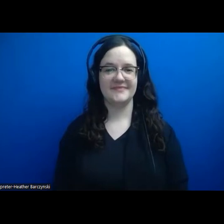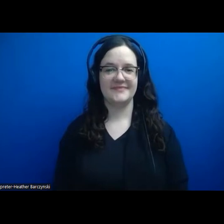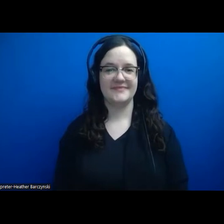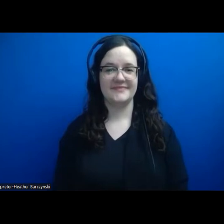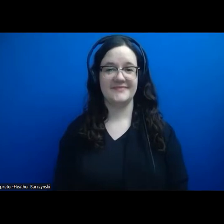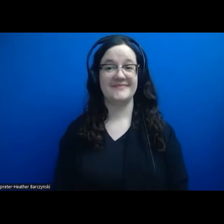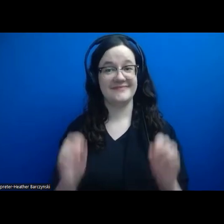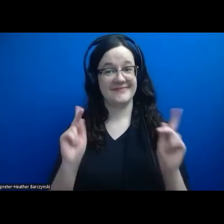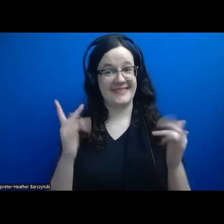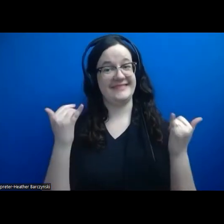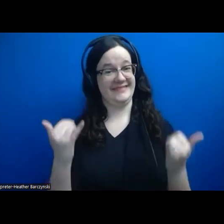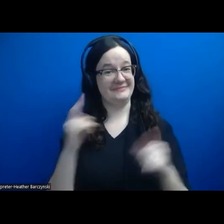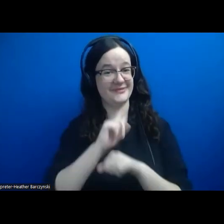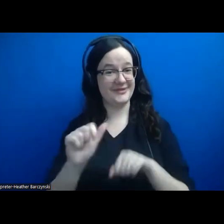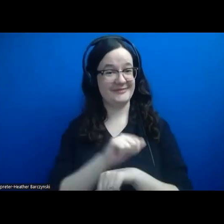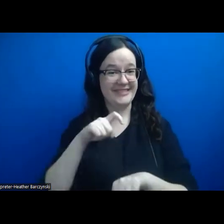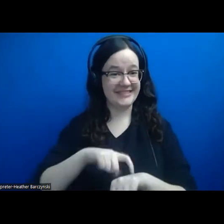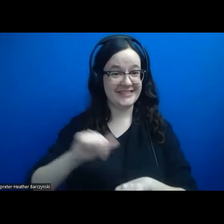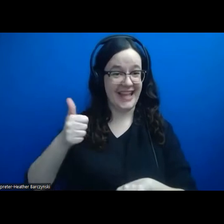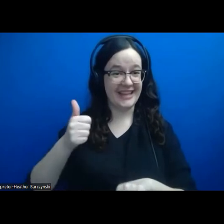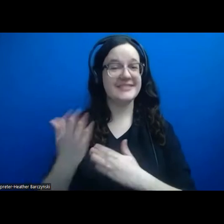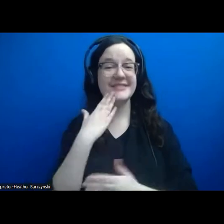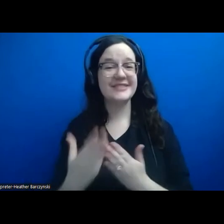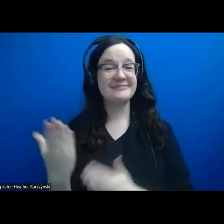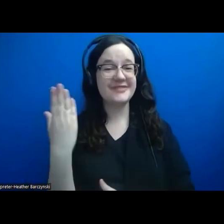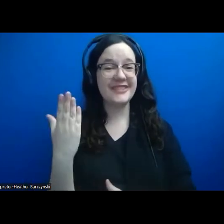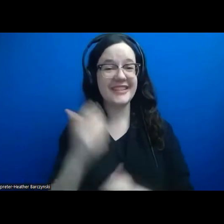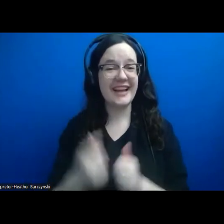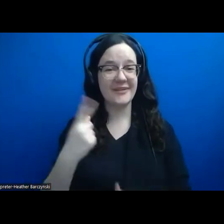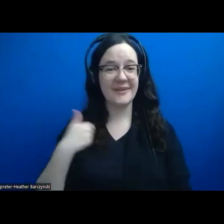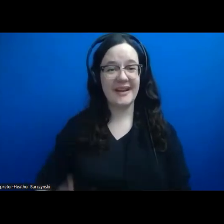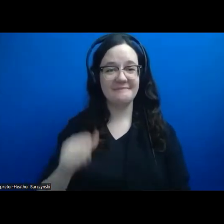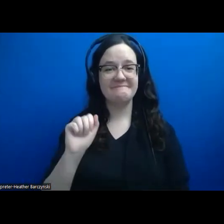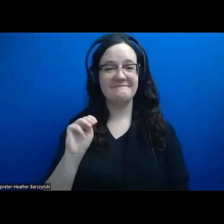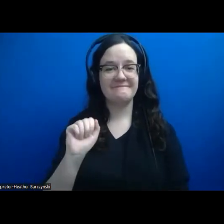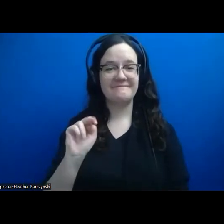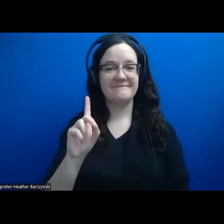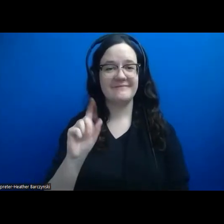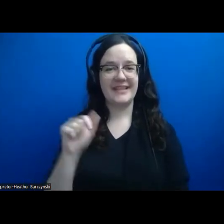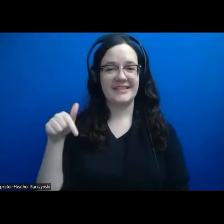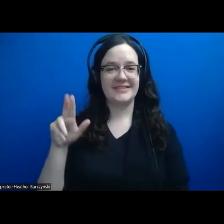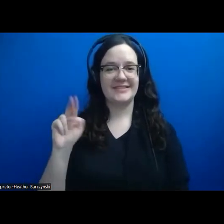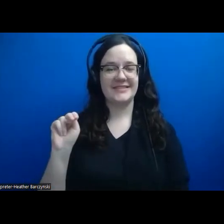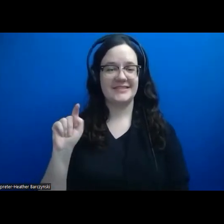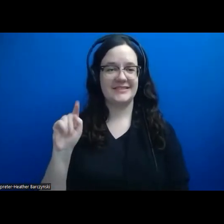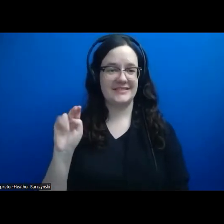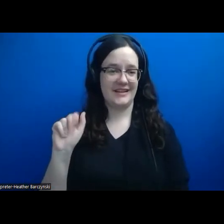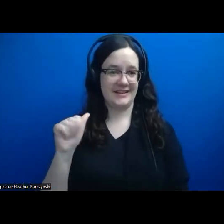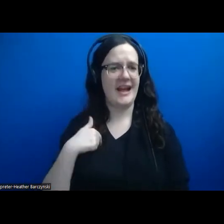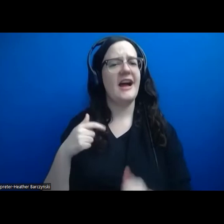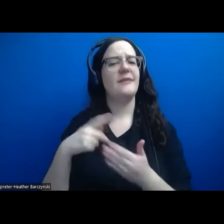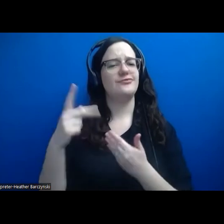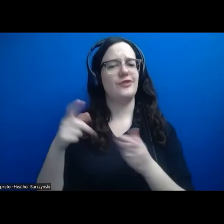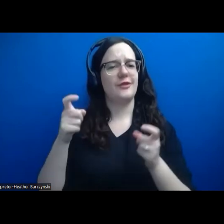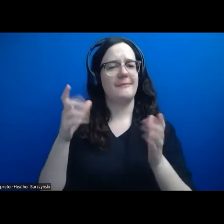All right, so it is 10 a.m. So good morning, everyone. My name is Amanda Quintana. I am a program manager with the New York Council on Problem